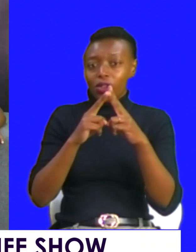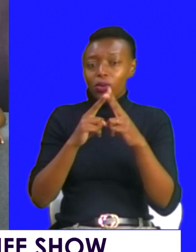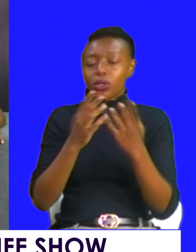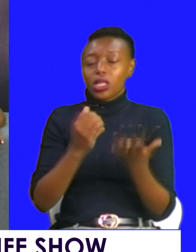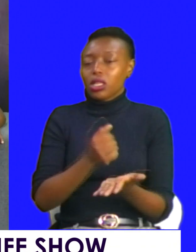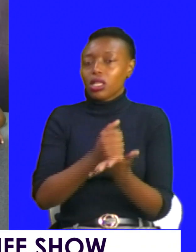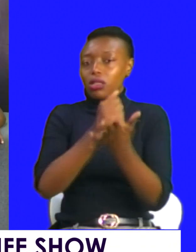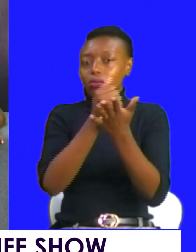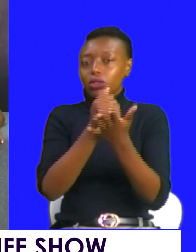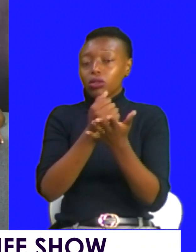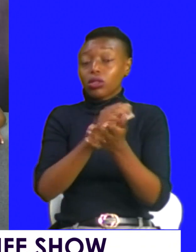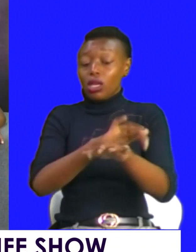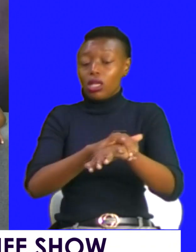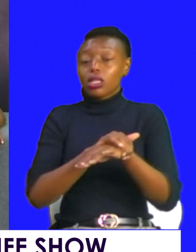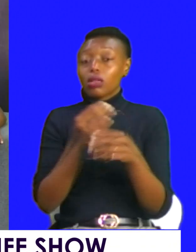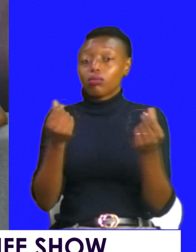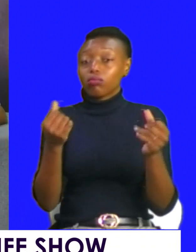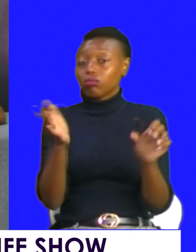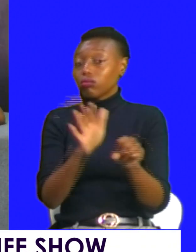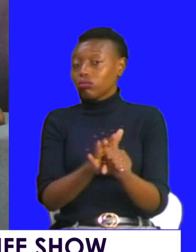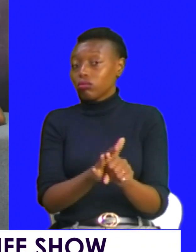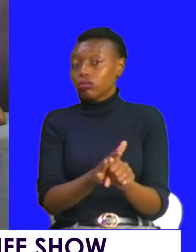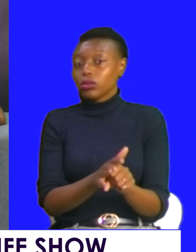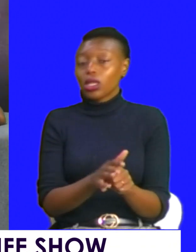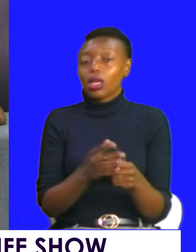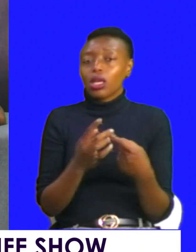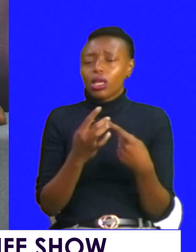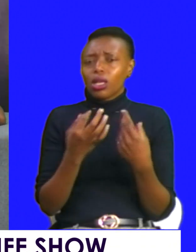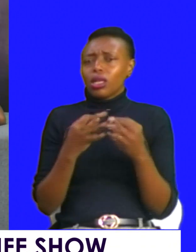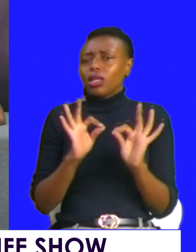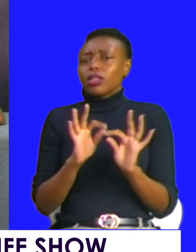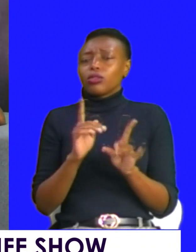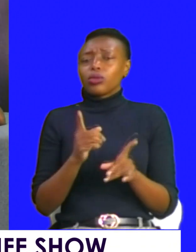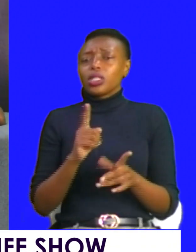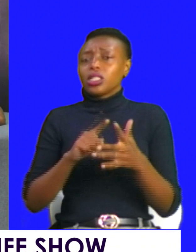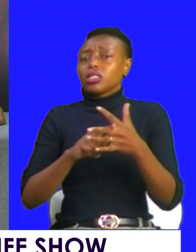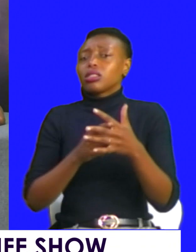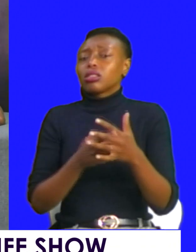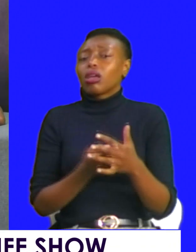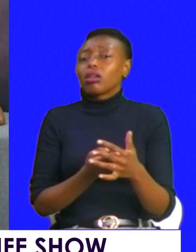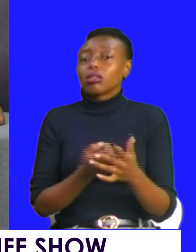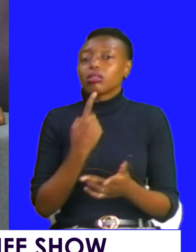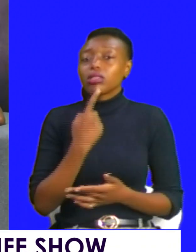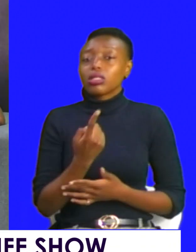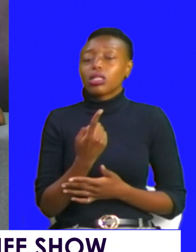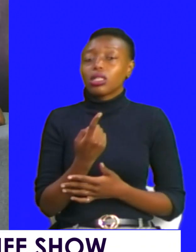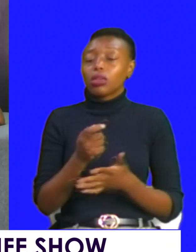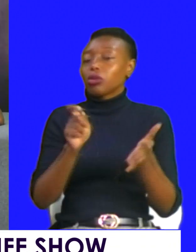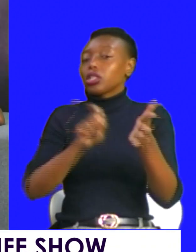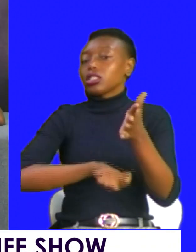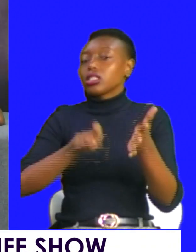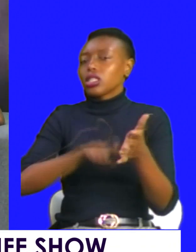money. And Jonah, when we started, we even talked about the current situation where taxes are hitting us. There